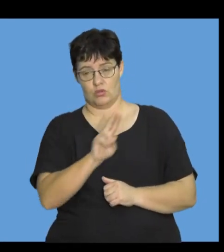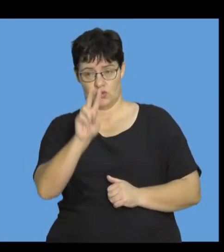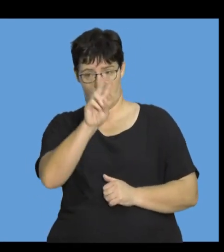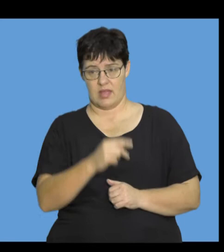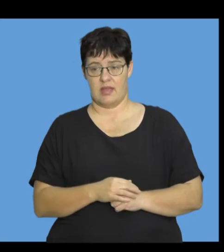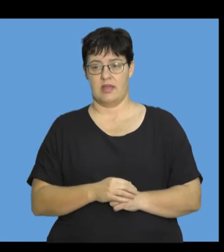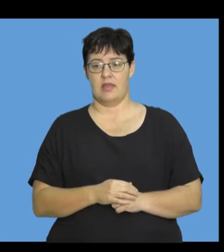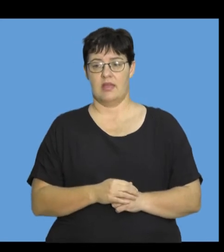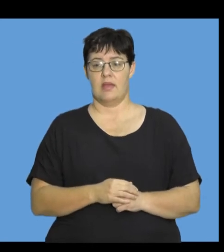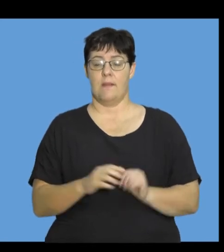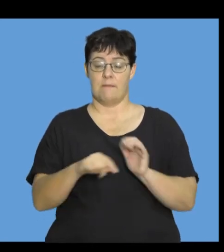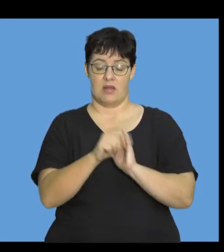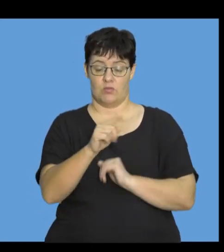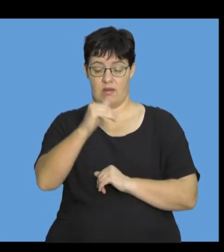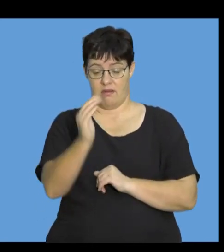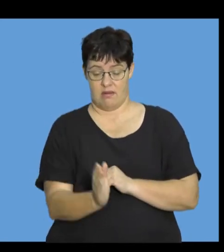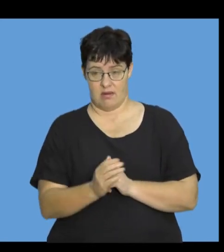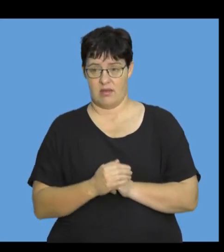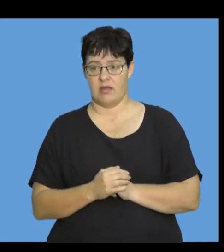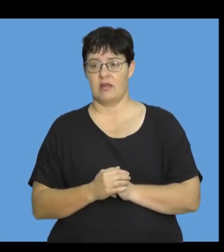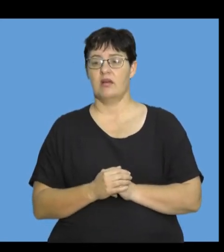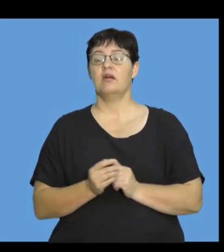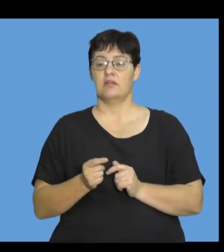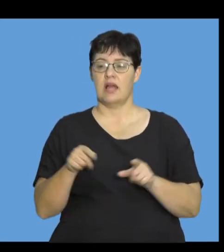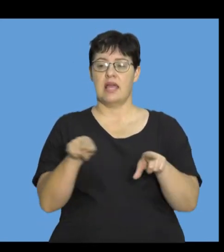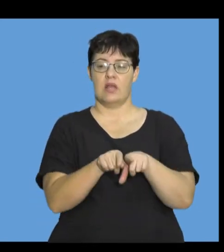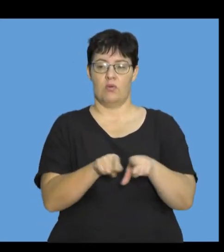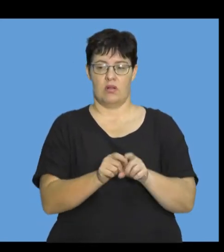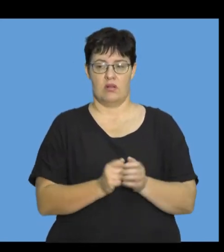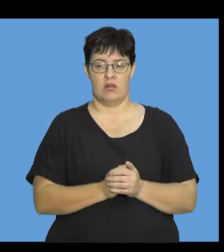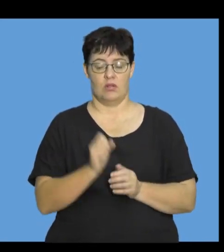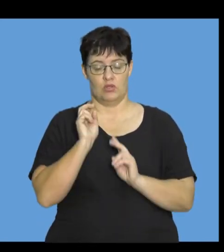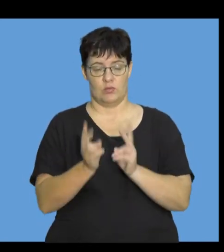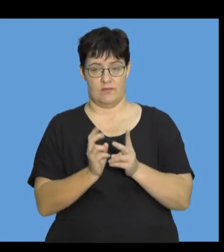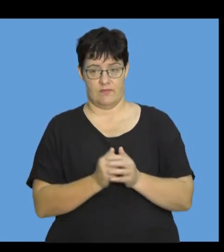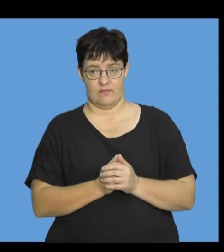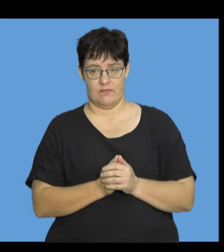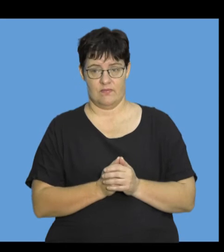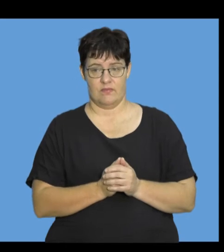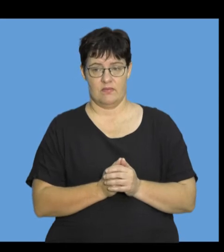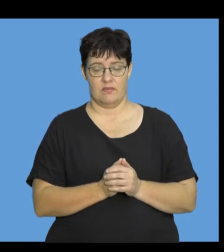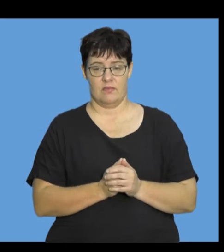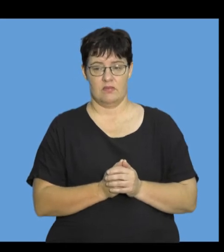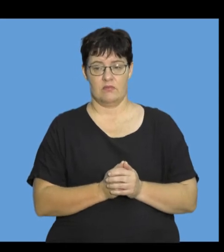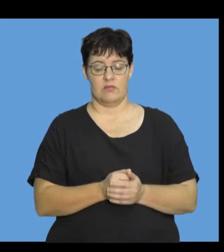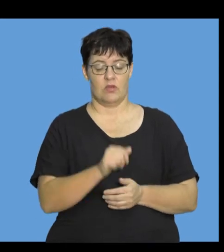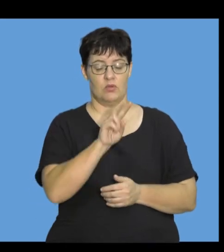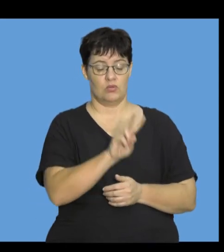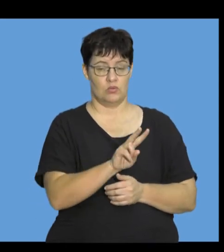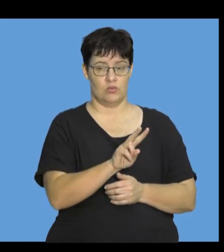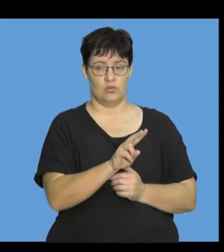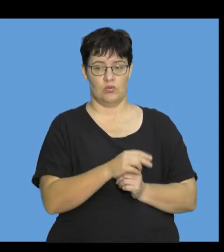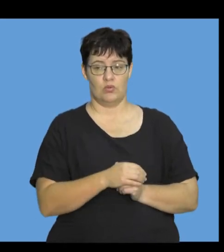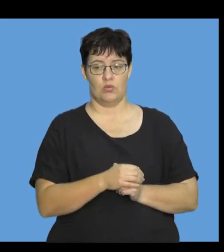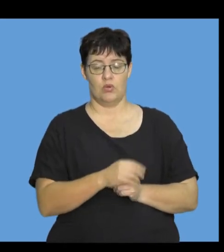squared minus 1. And this will be equals to 12, right? And then this will be 2 to